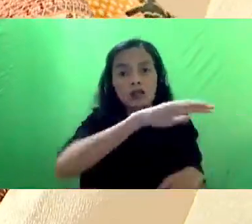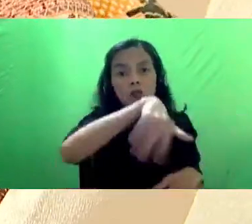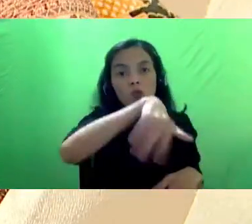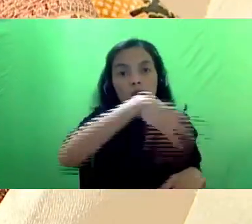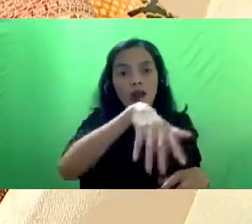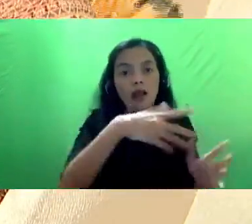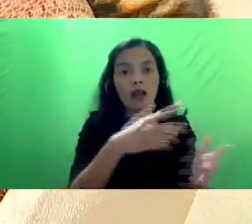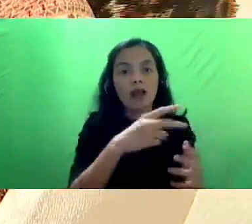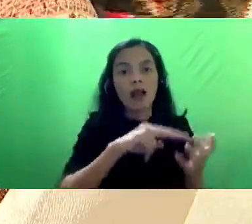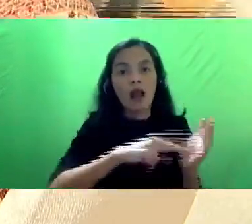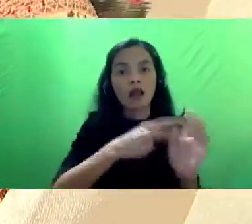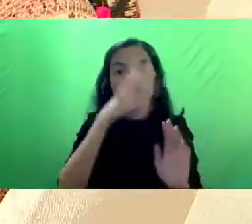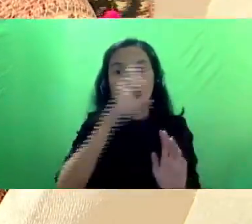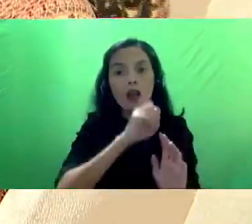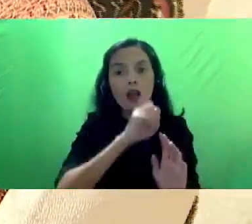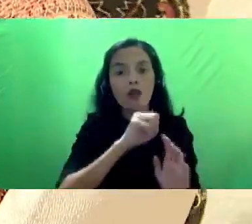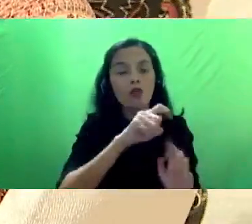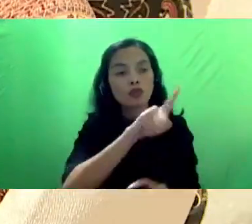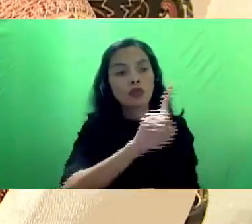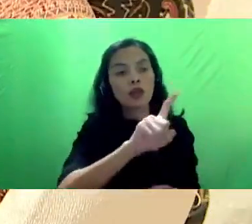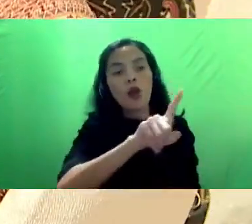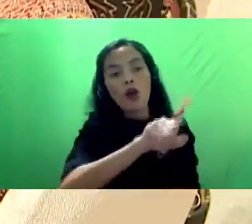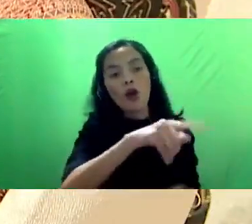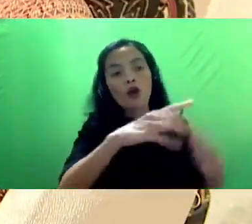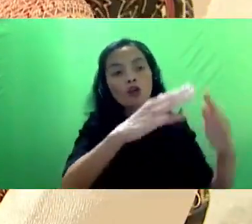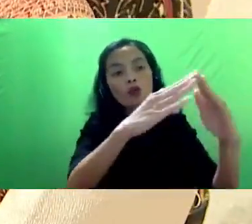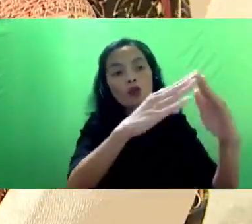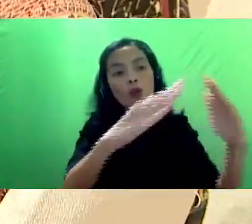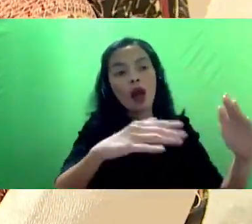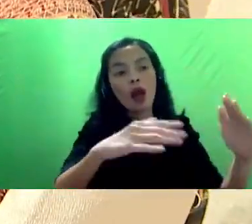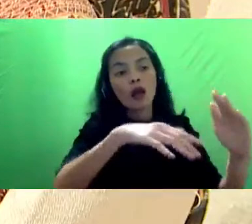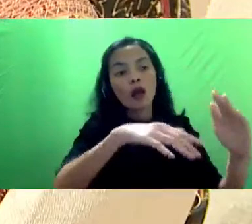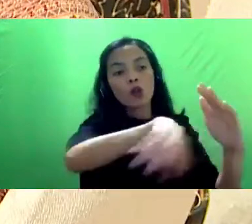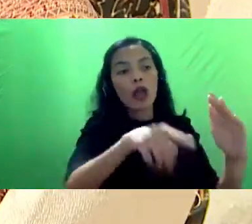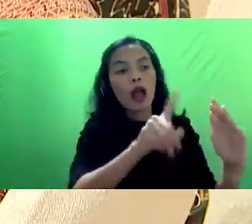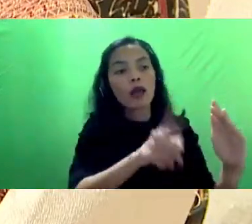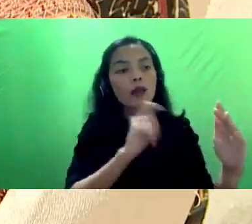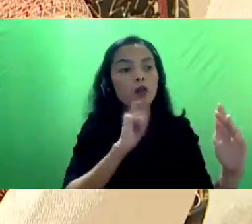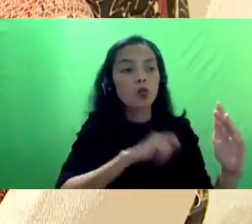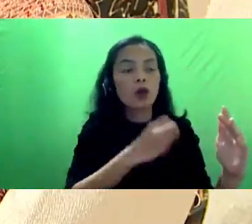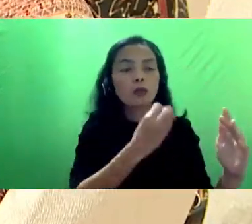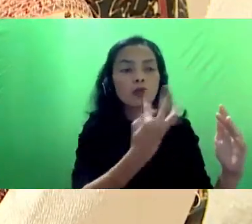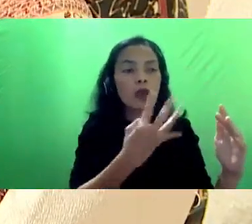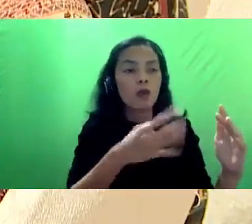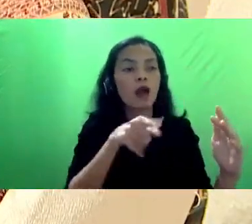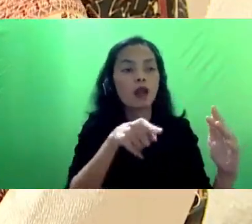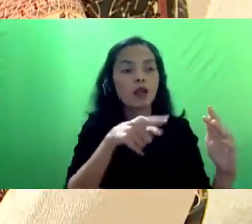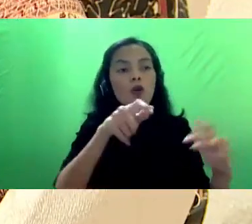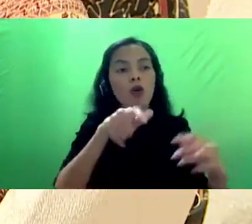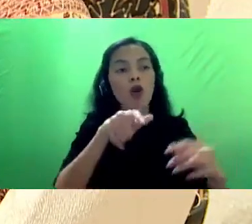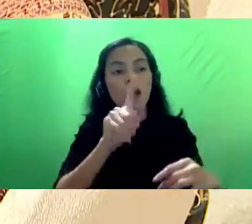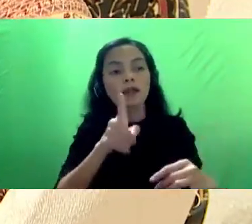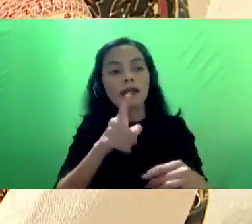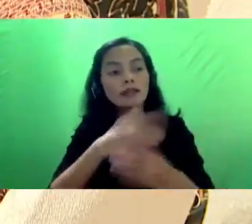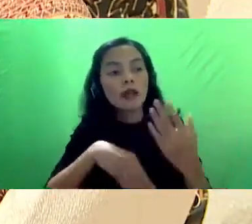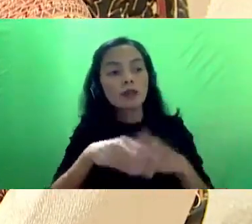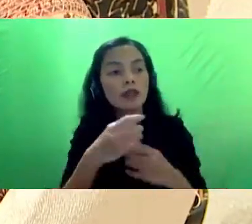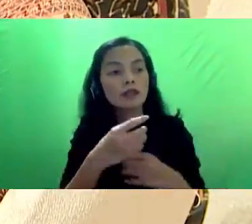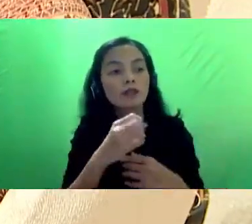the household is elderly or have disability. But we don't really know their